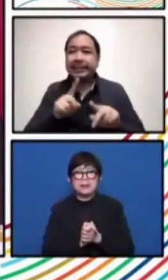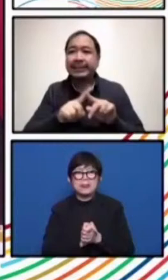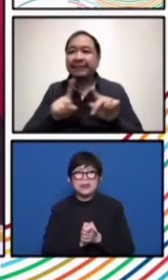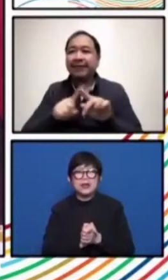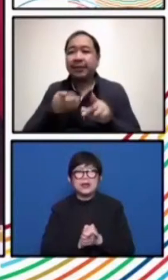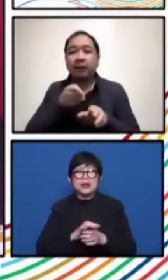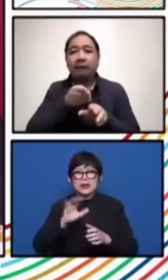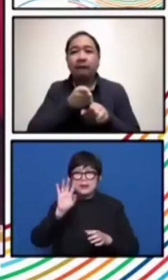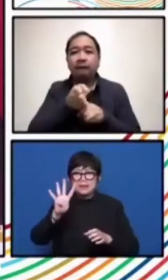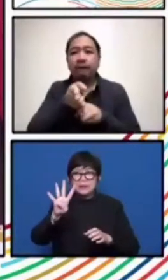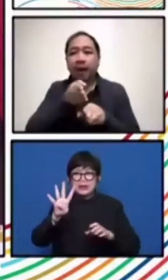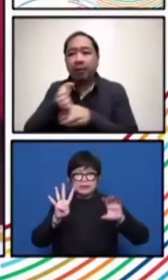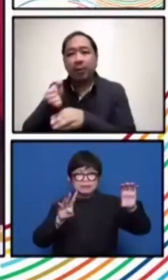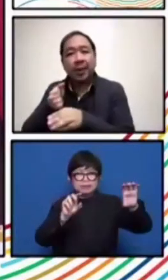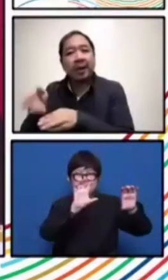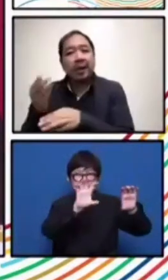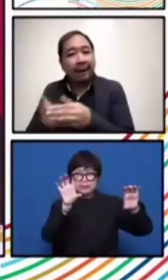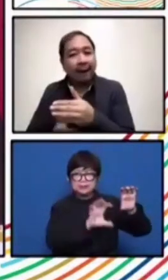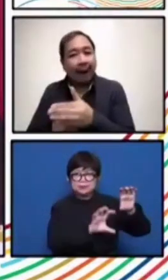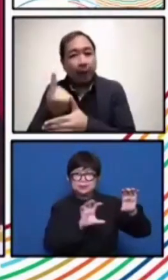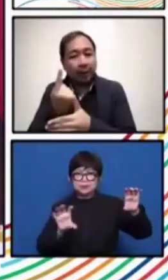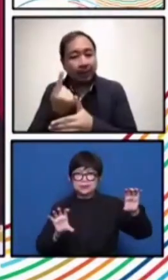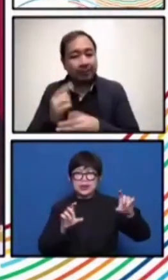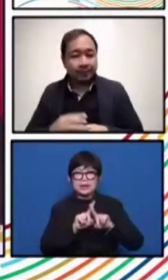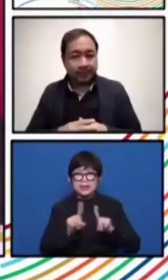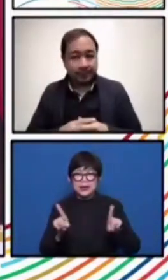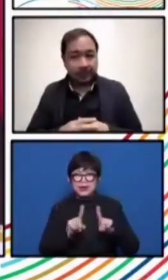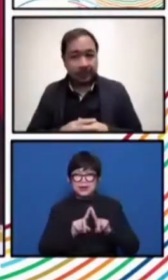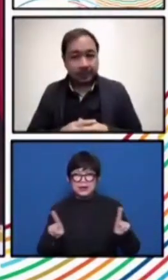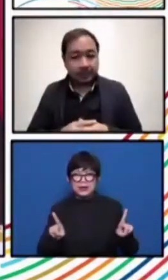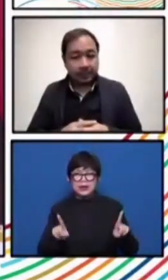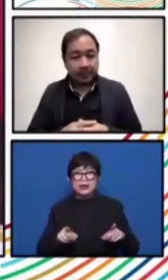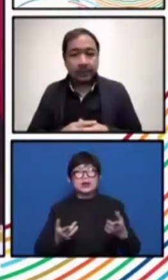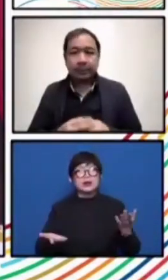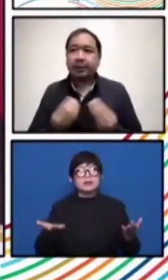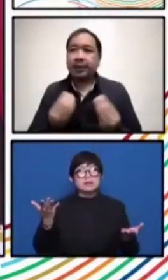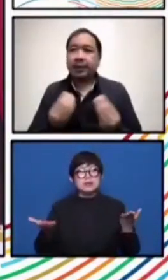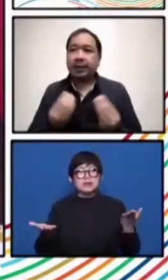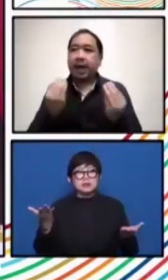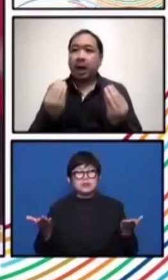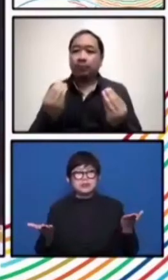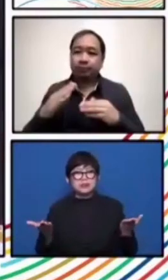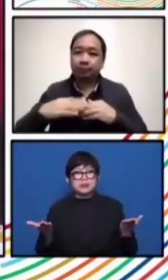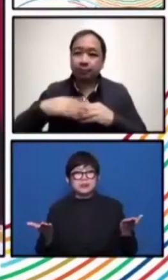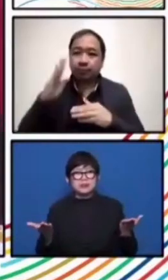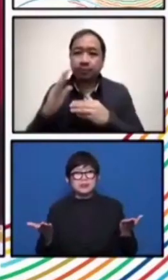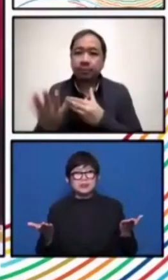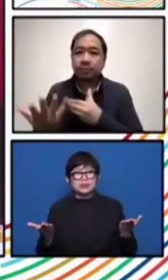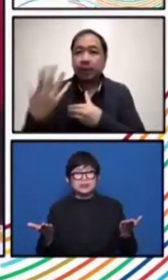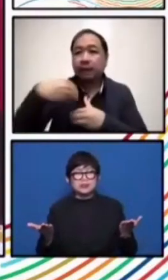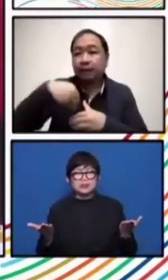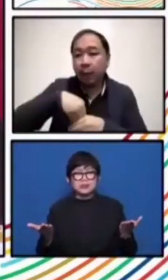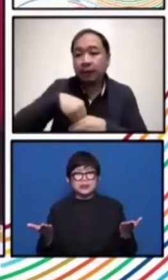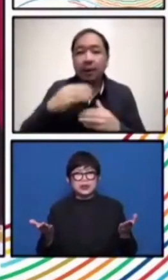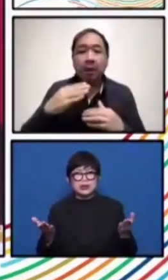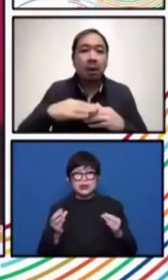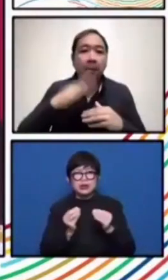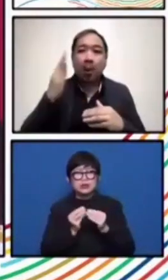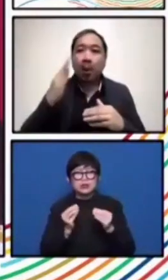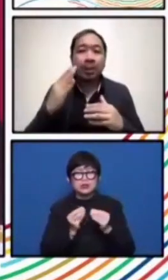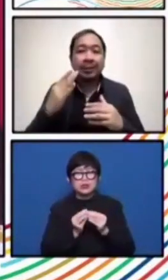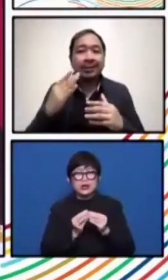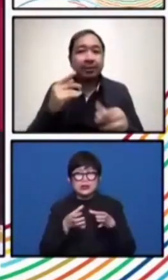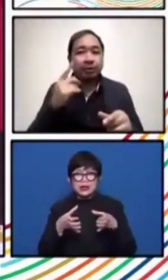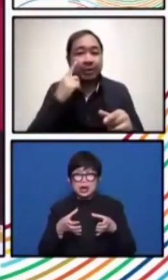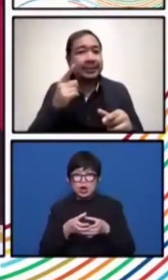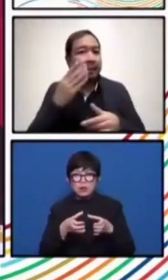so in order to give more visibility to in this particular case to to to the group of people living with